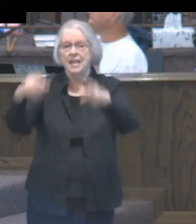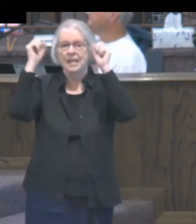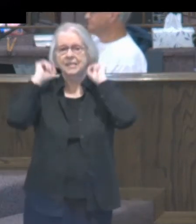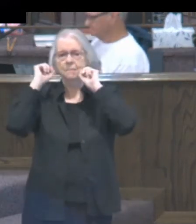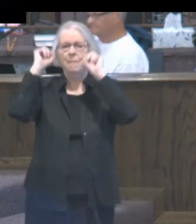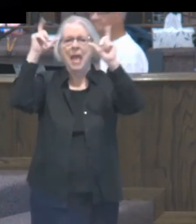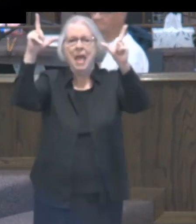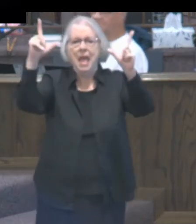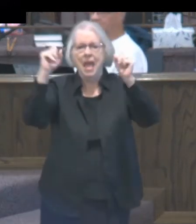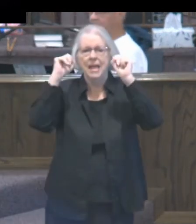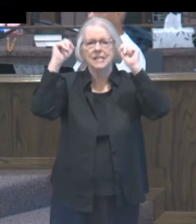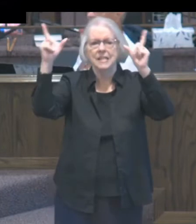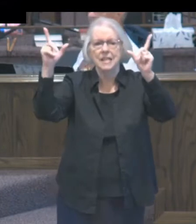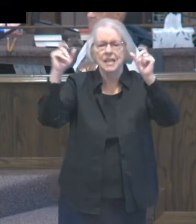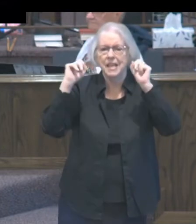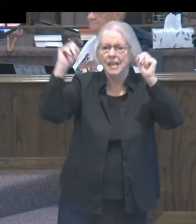It's amazing.